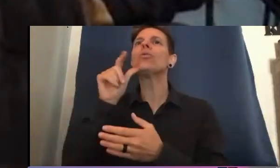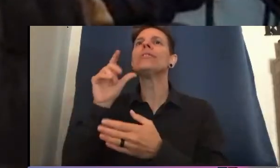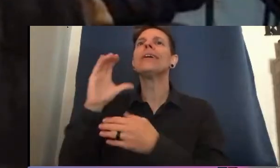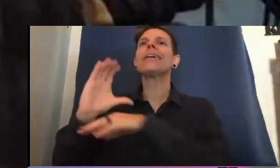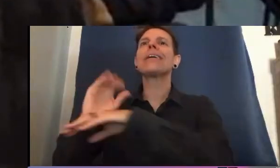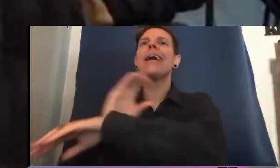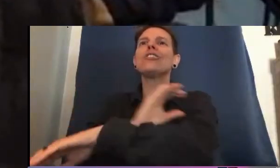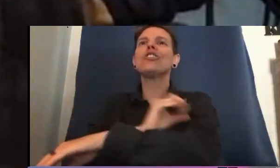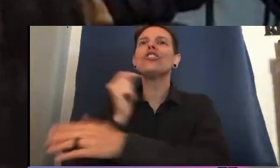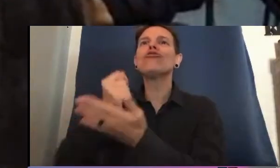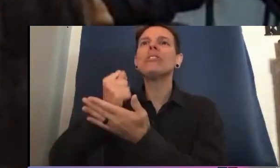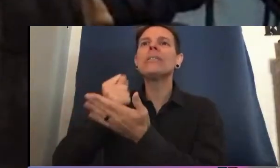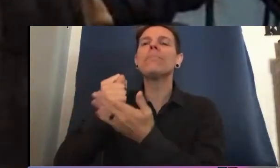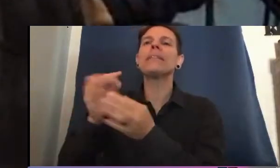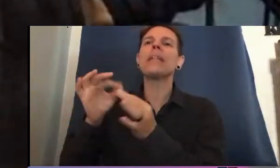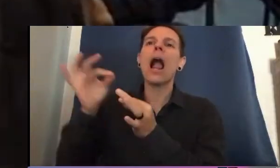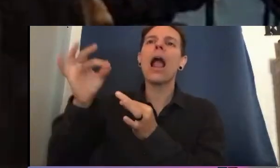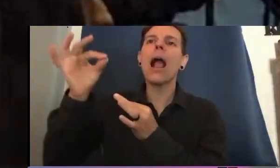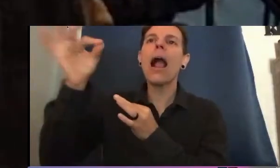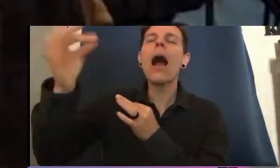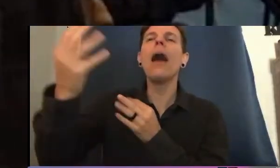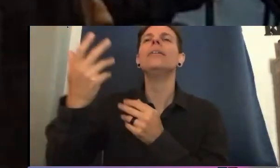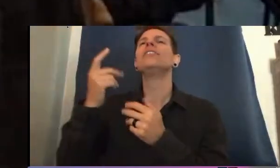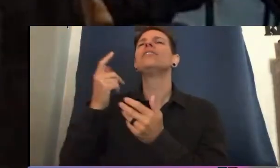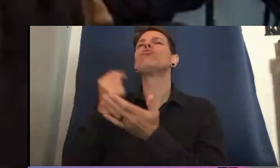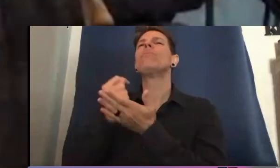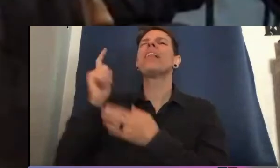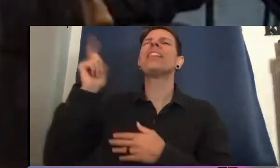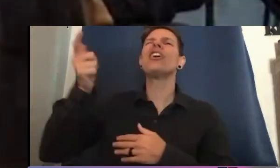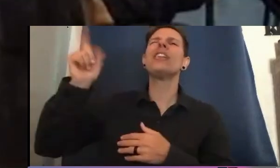was delayed. So yeah. I 100% agree. Well, and